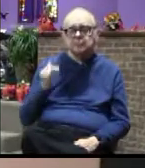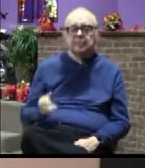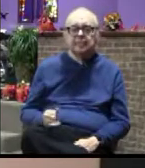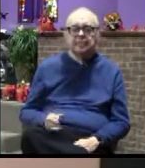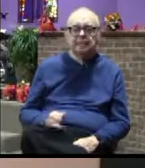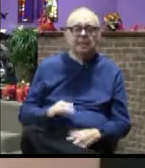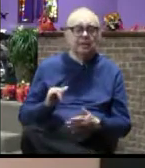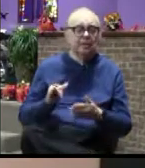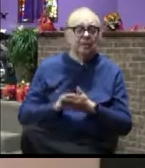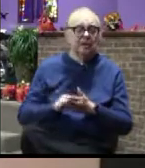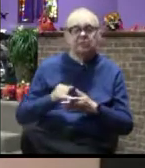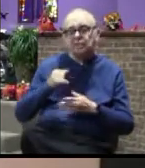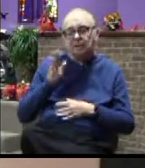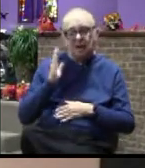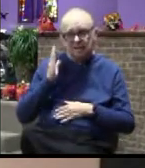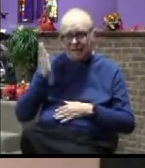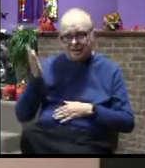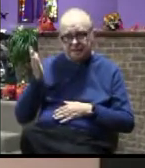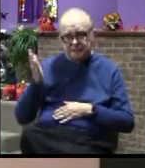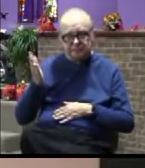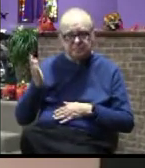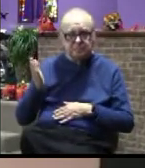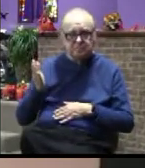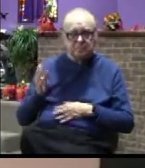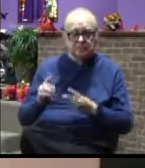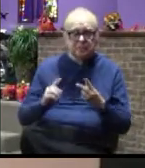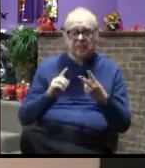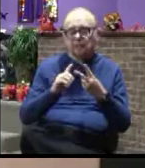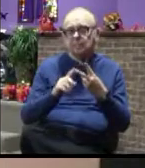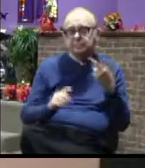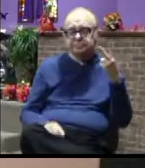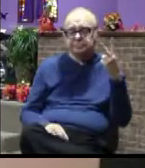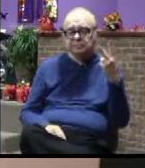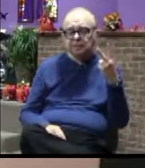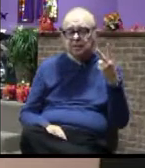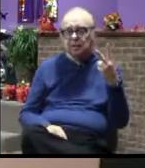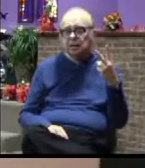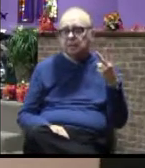Because that's who he is. The second point